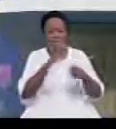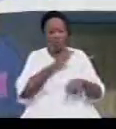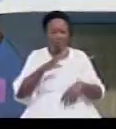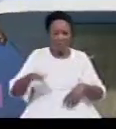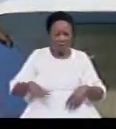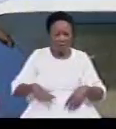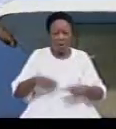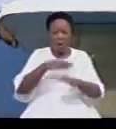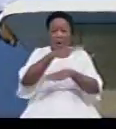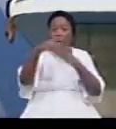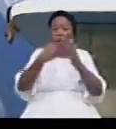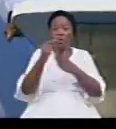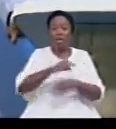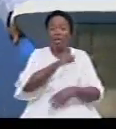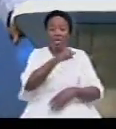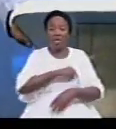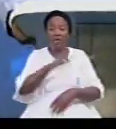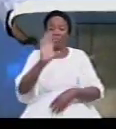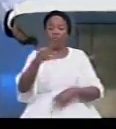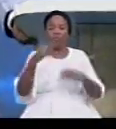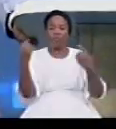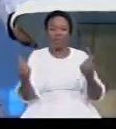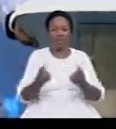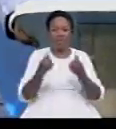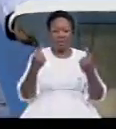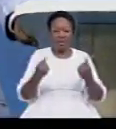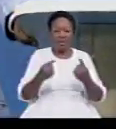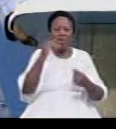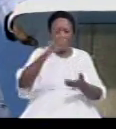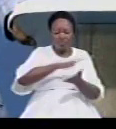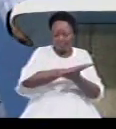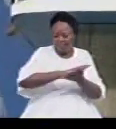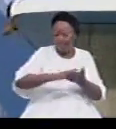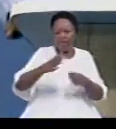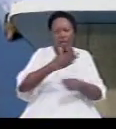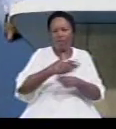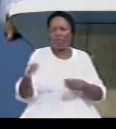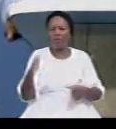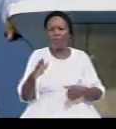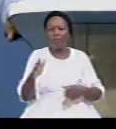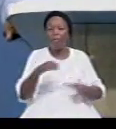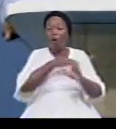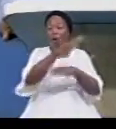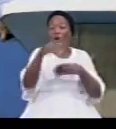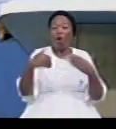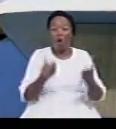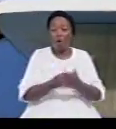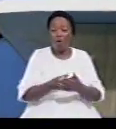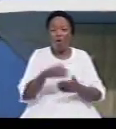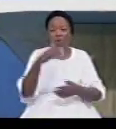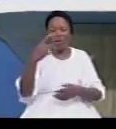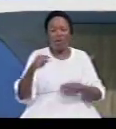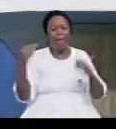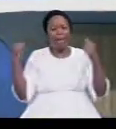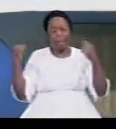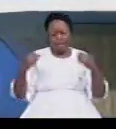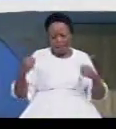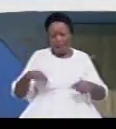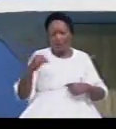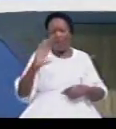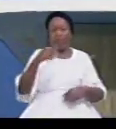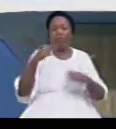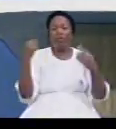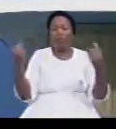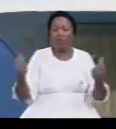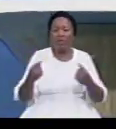the guilt of your sin he'll wipe away. All the pain of your sin and